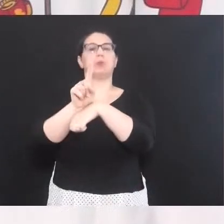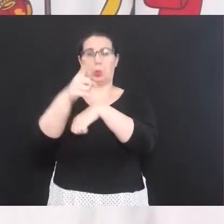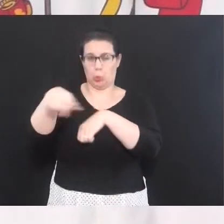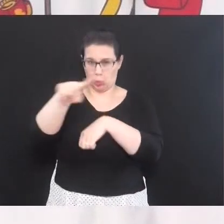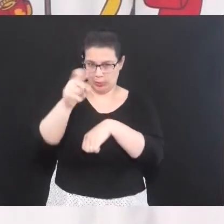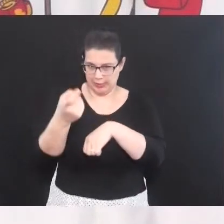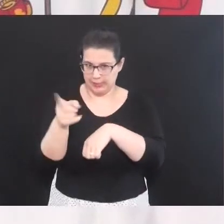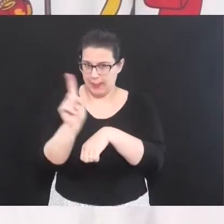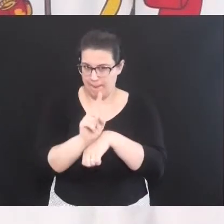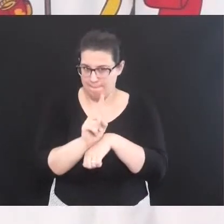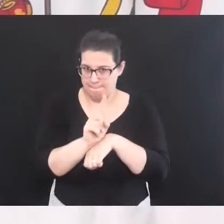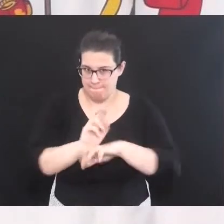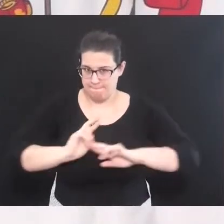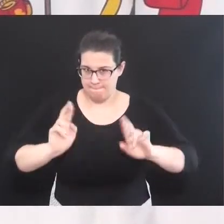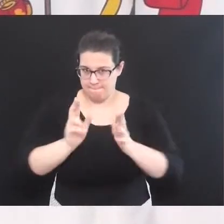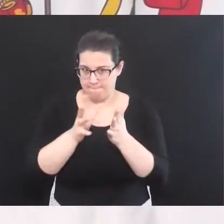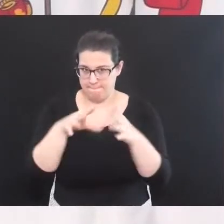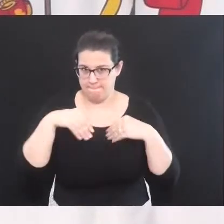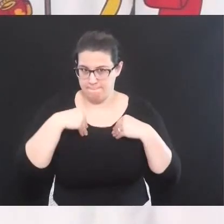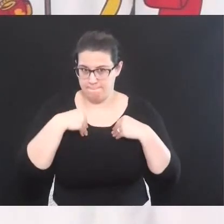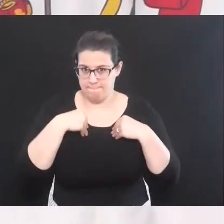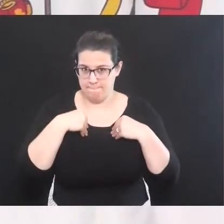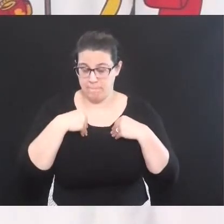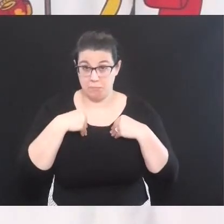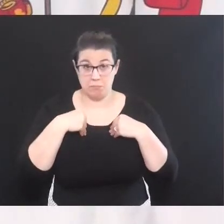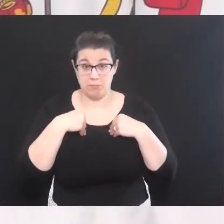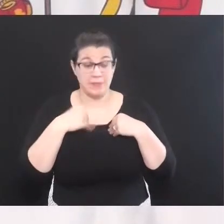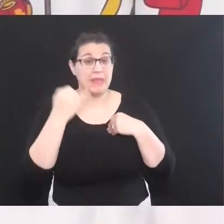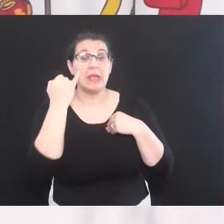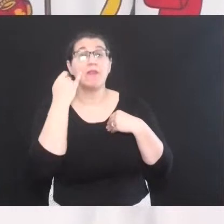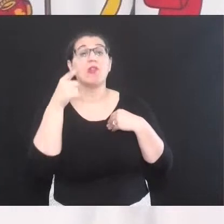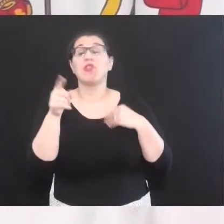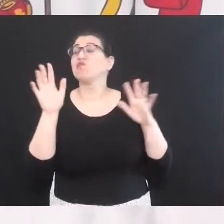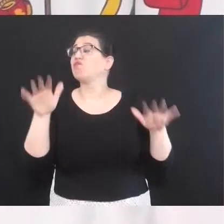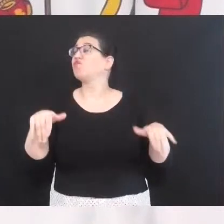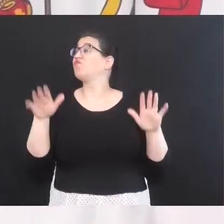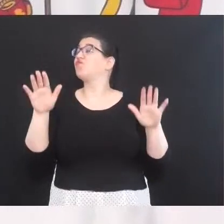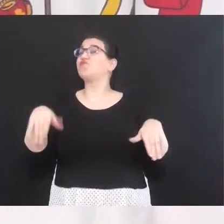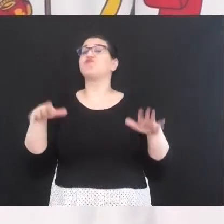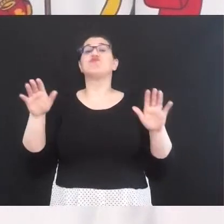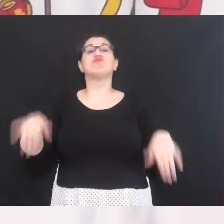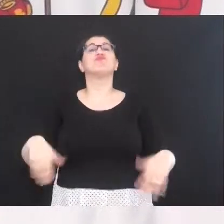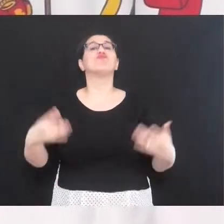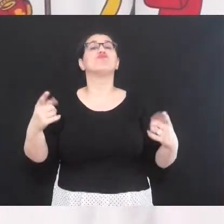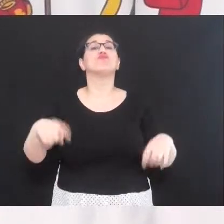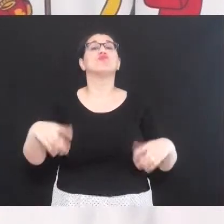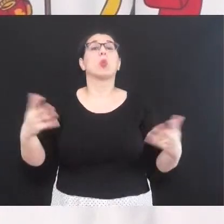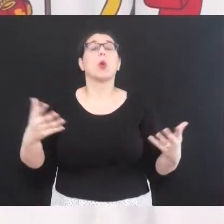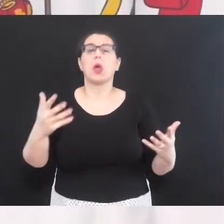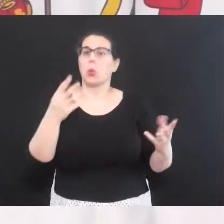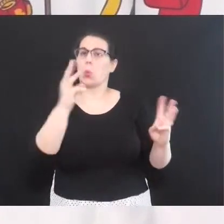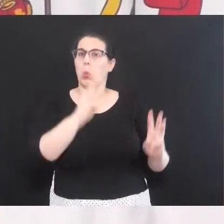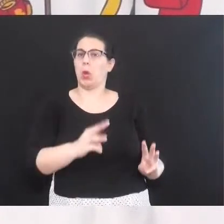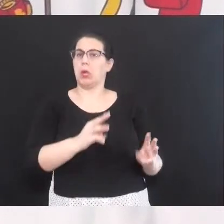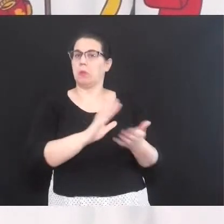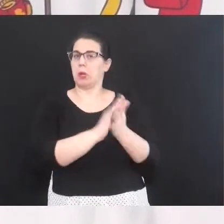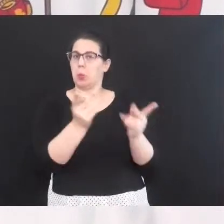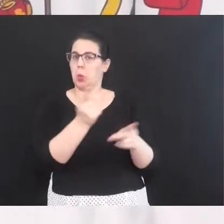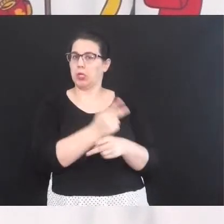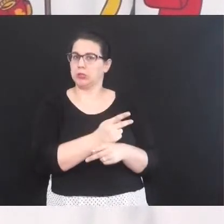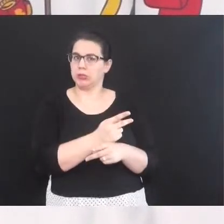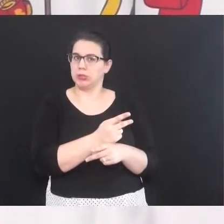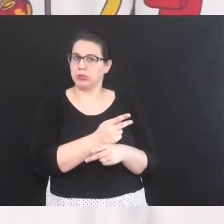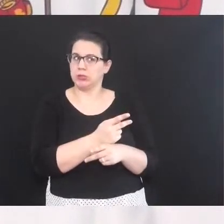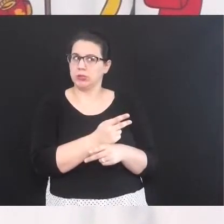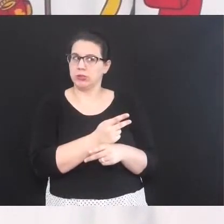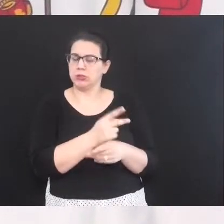It's what you got to do. If we don't do that, the weather's going to get bad. And absolutely, we're going to be